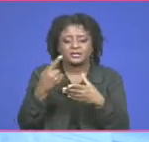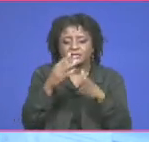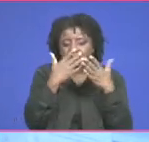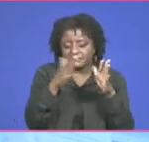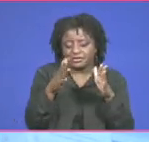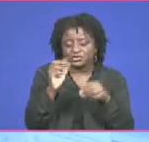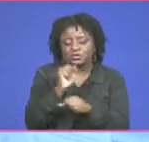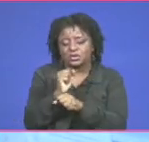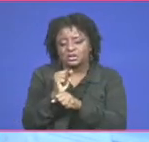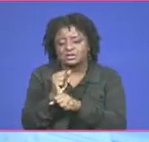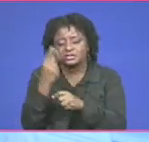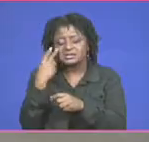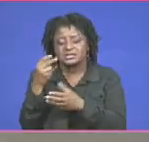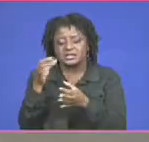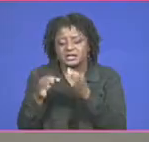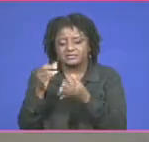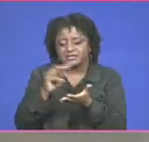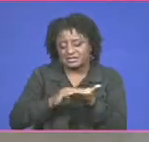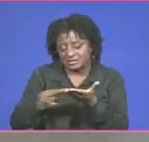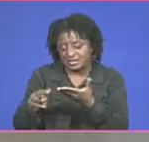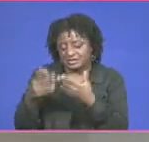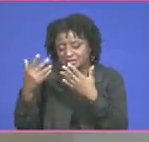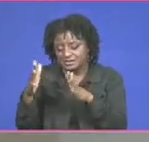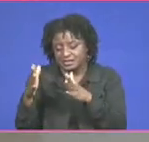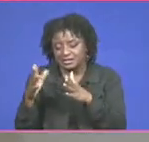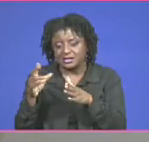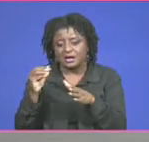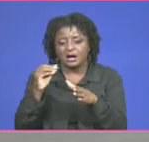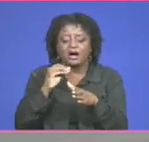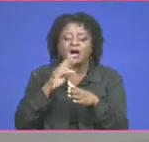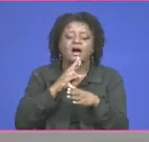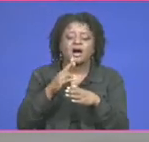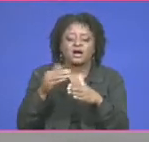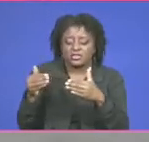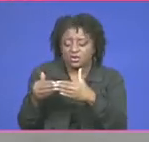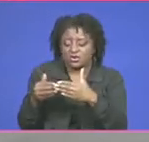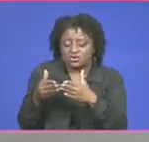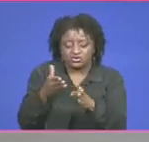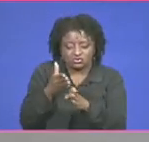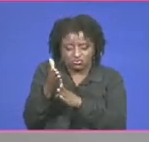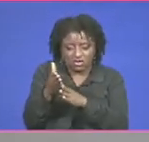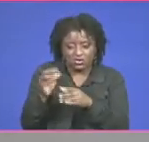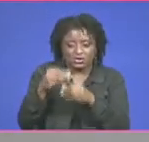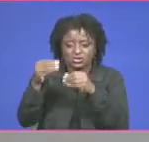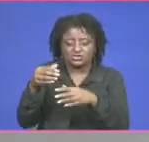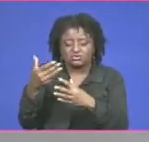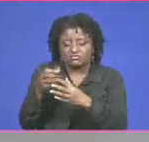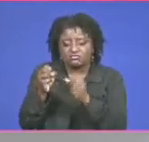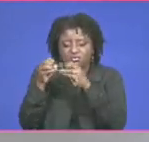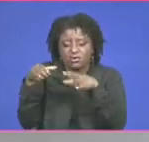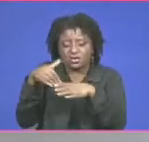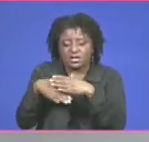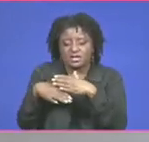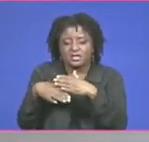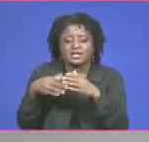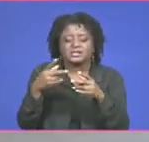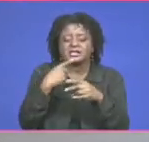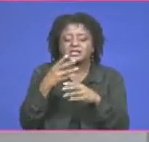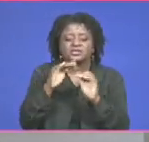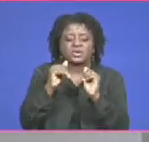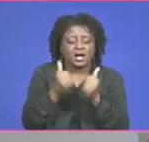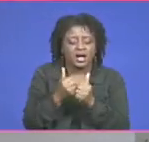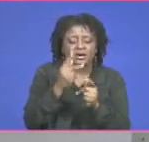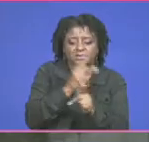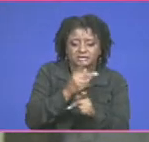nicely done. Are the corners straight or are they just thrown in and it's okay? It also tells you a whole lot about how